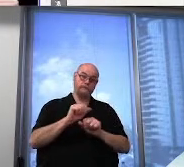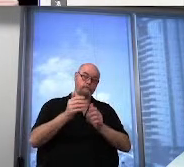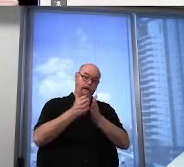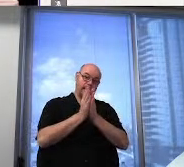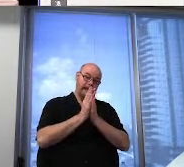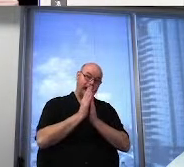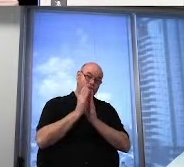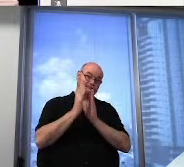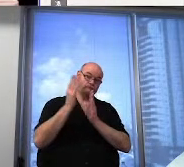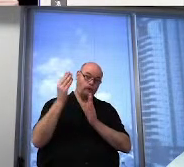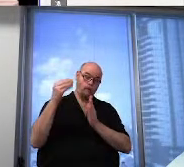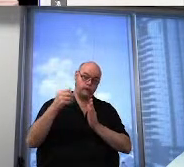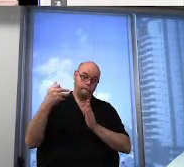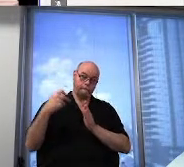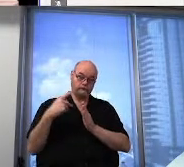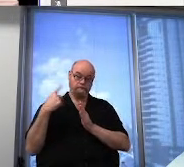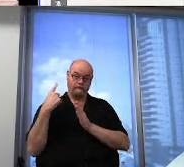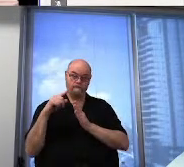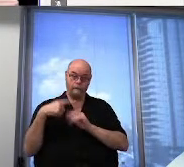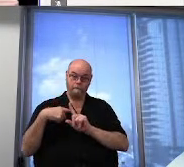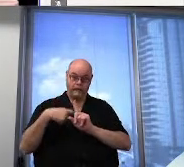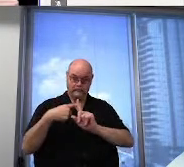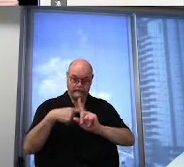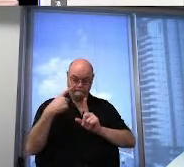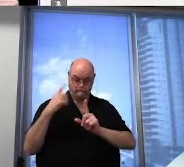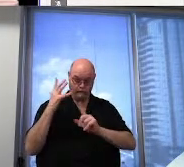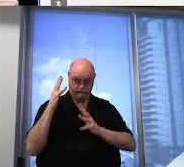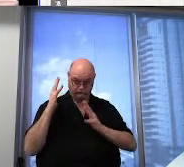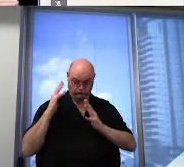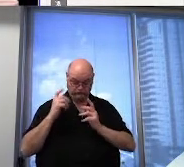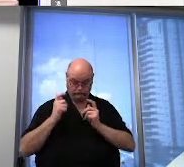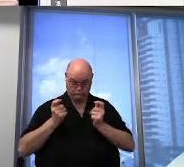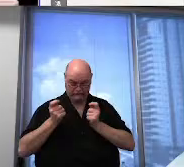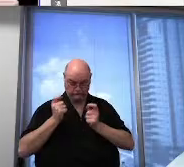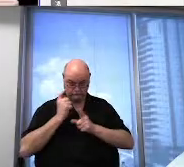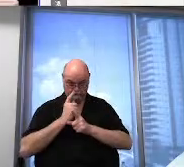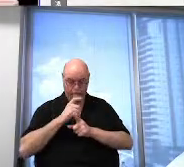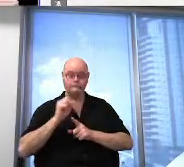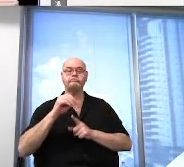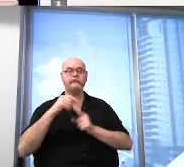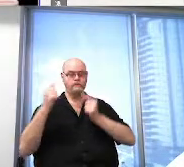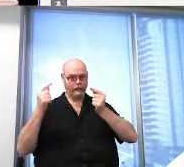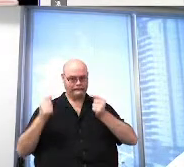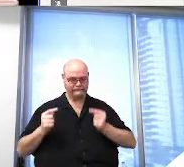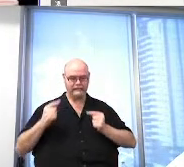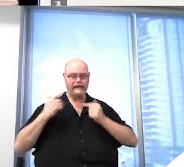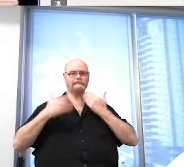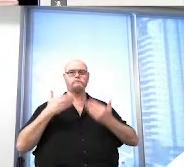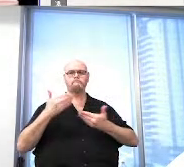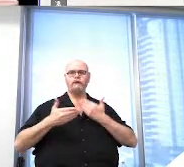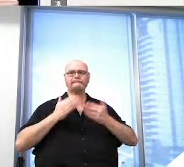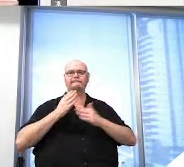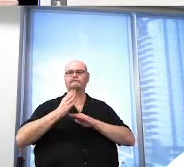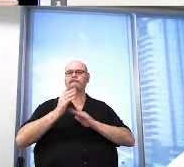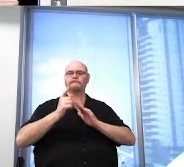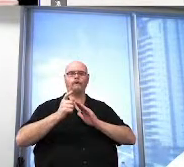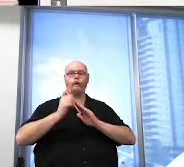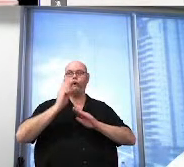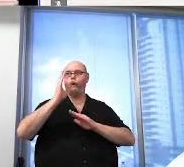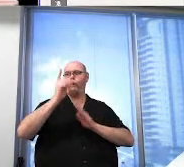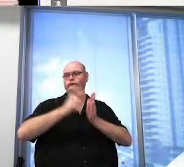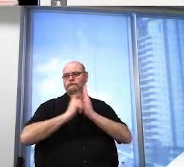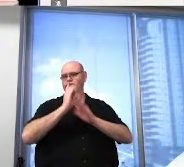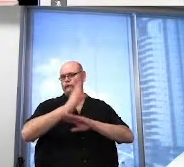but you can seek reimbursement, I guess, on a monthly basis or something for something like vegetation management, right? The reconciliation process in average takes over